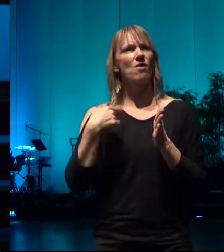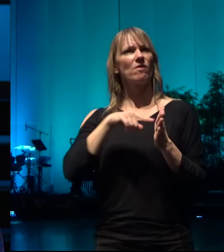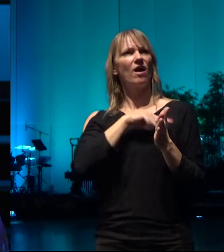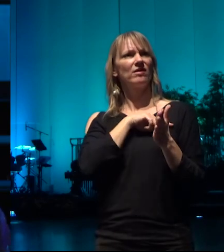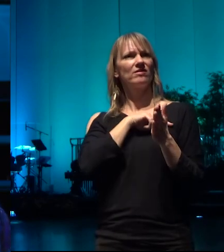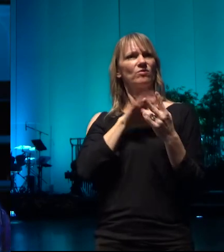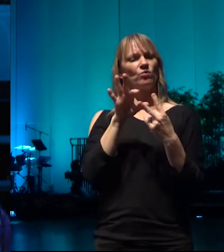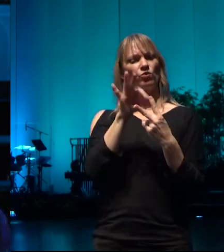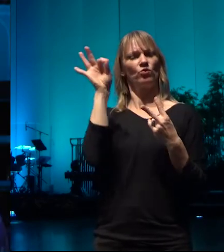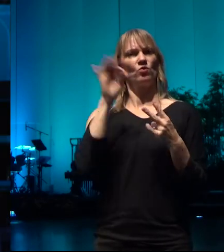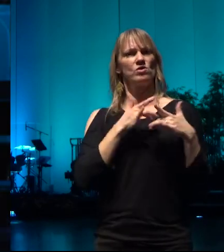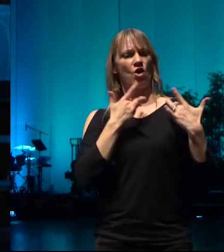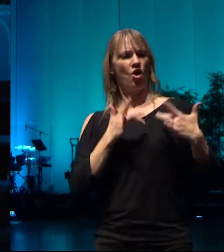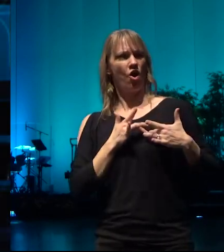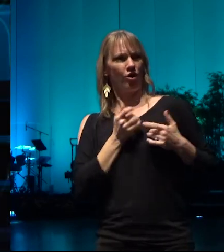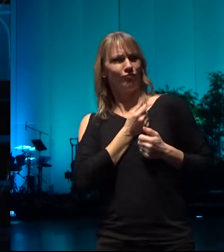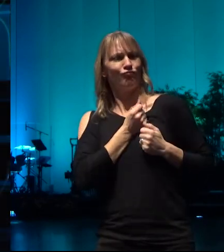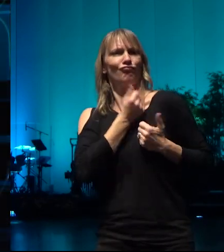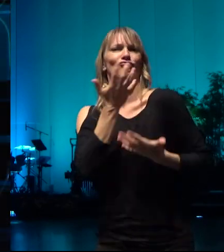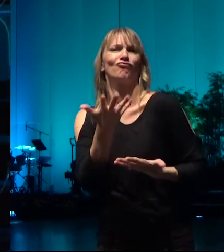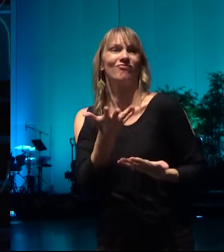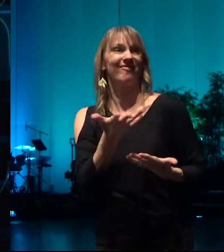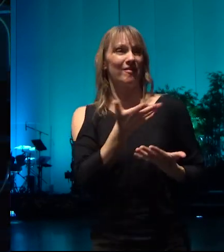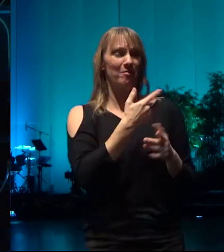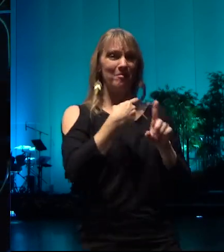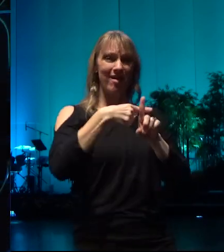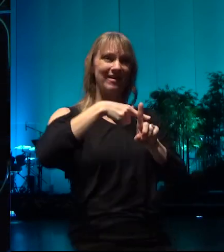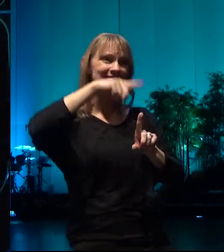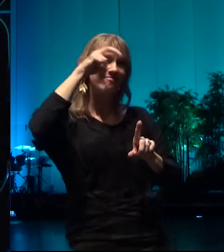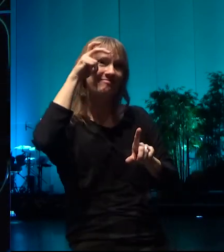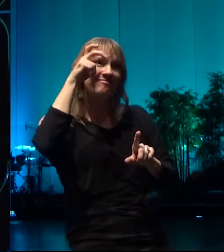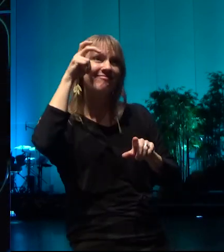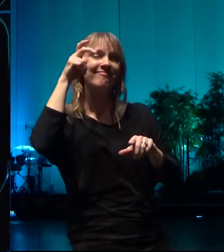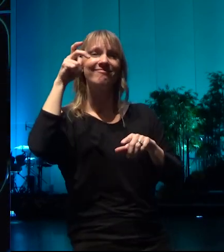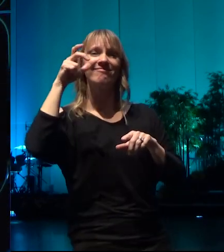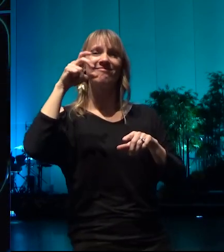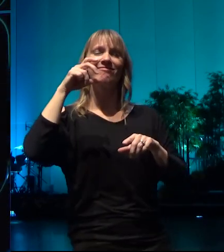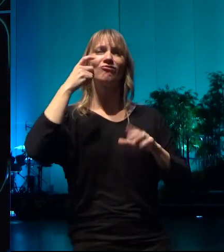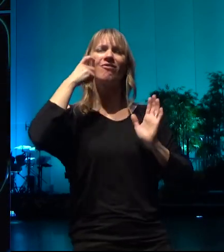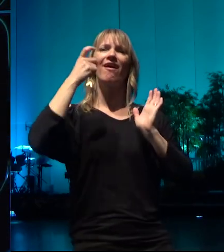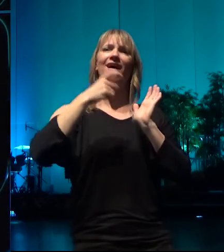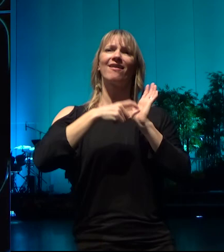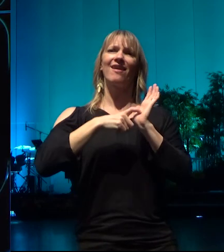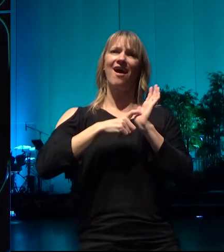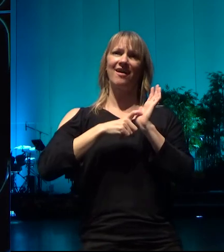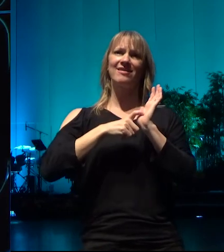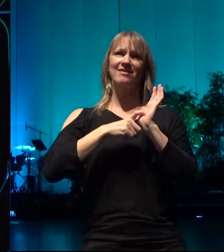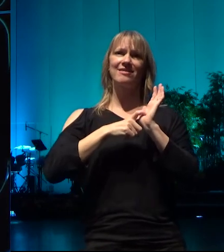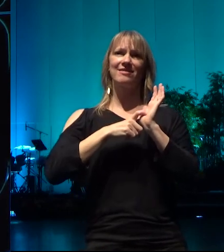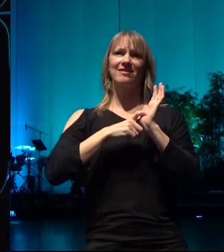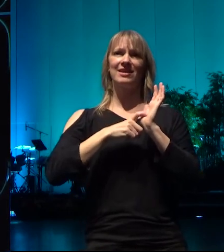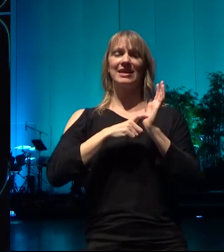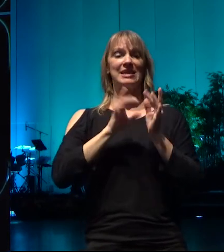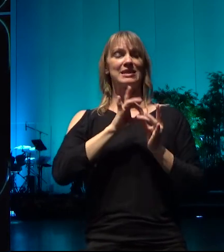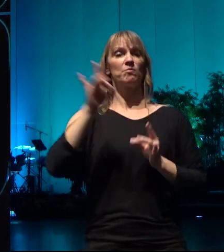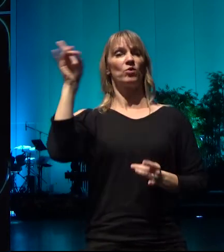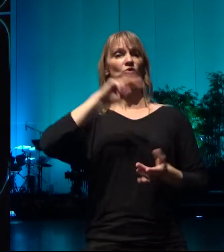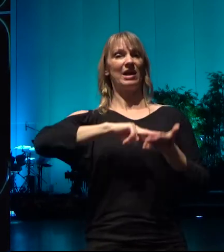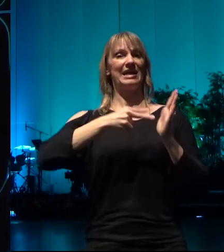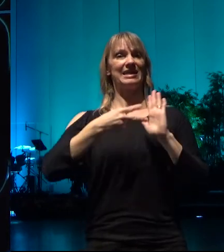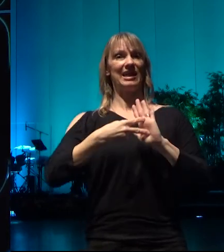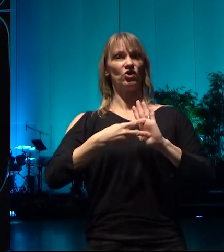this human that we are is to allow beautiful, meaningful connections